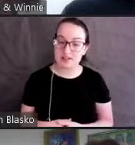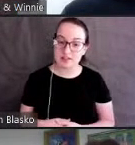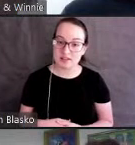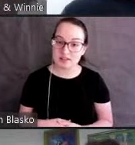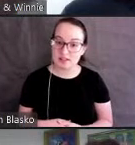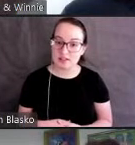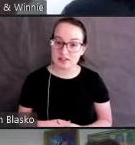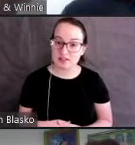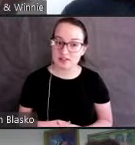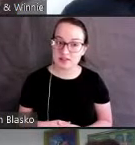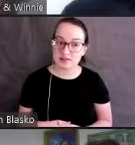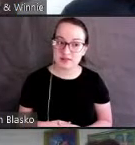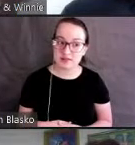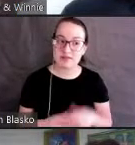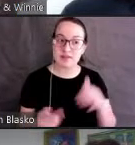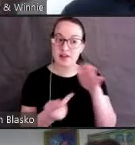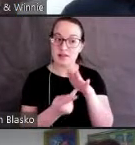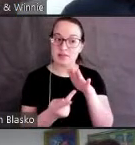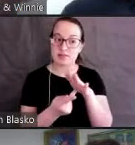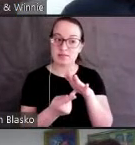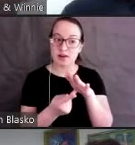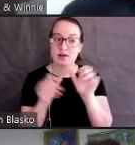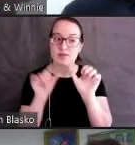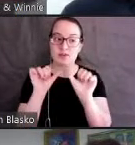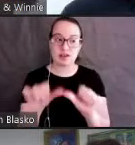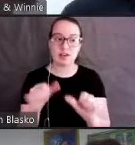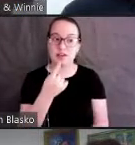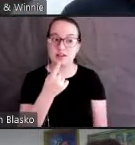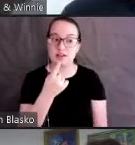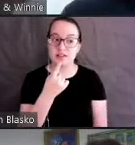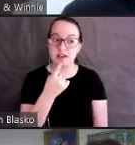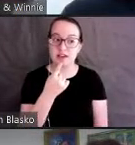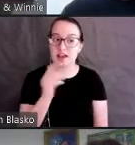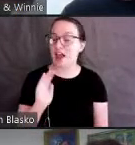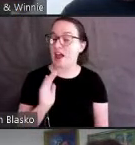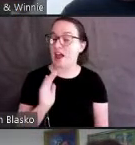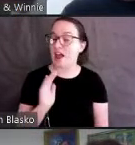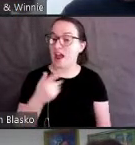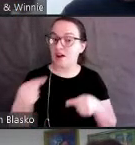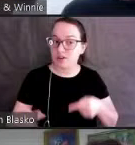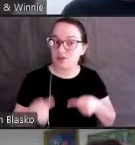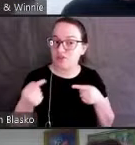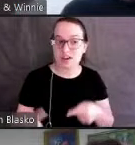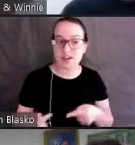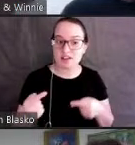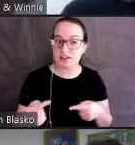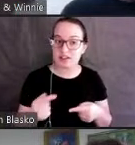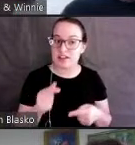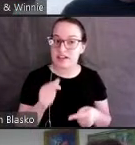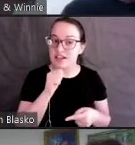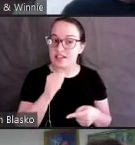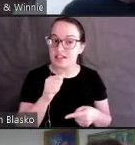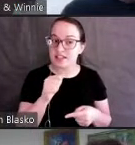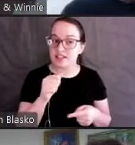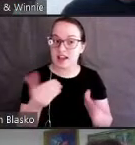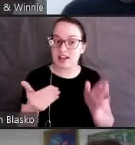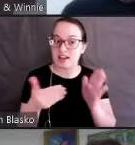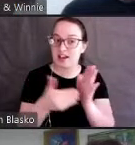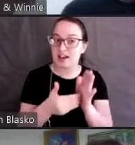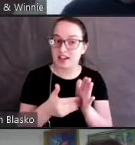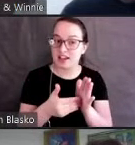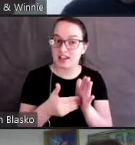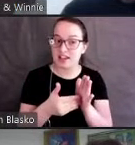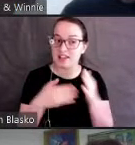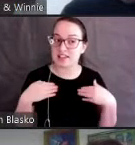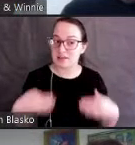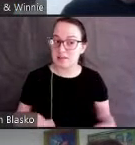Paul would go on to say in Ephesians 6, for our struggle is not against flesh and blood, but against the